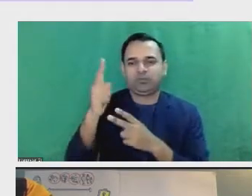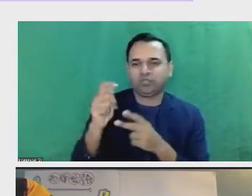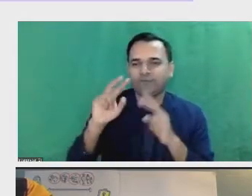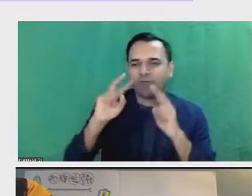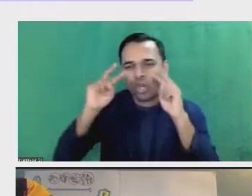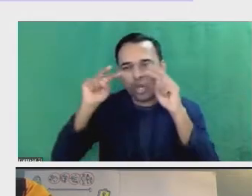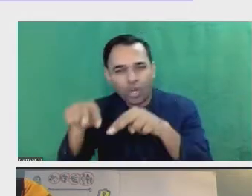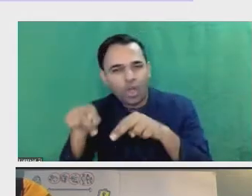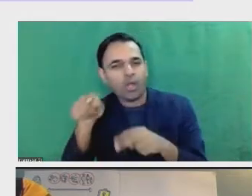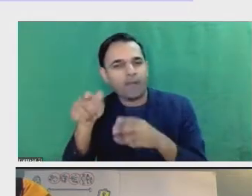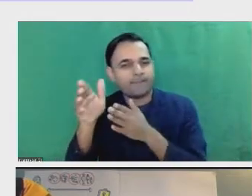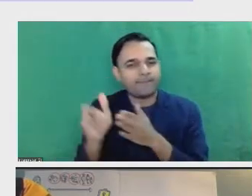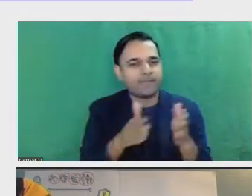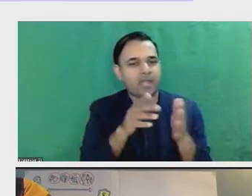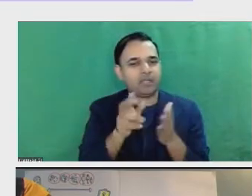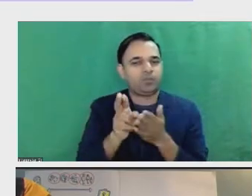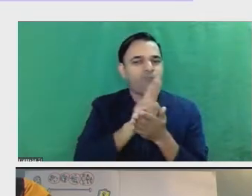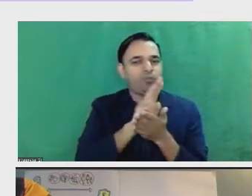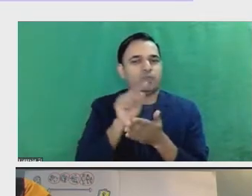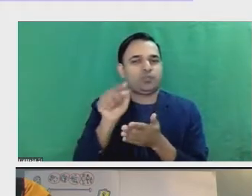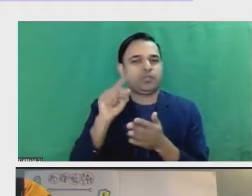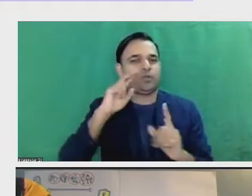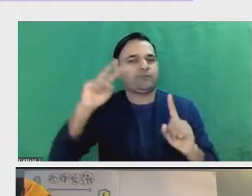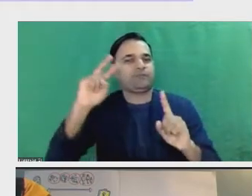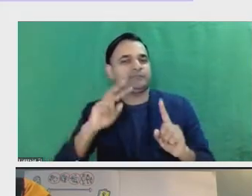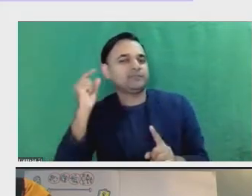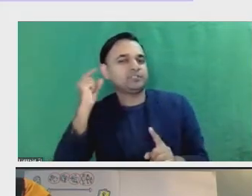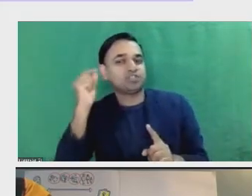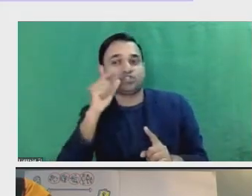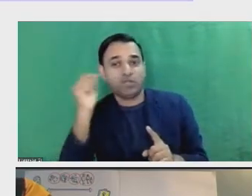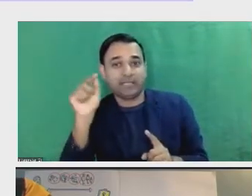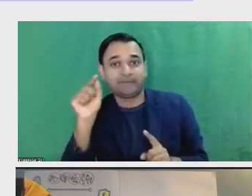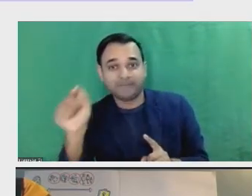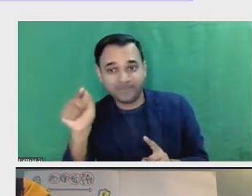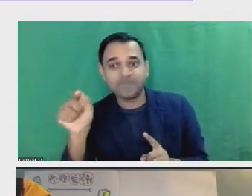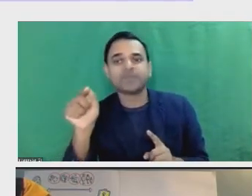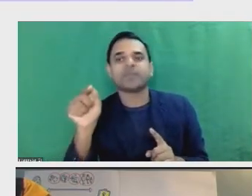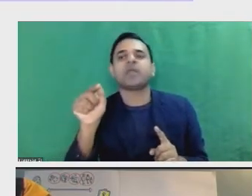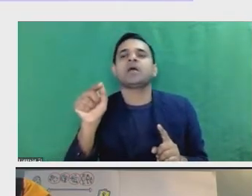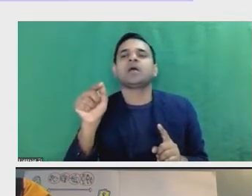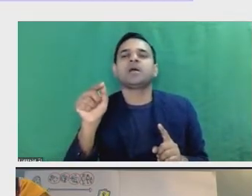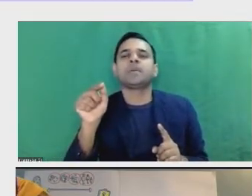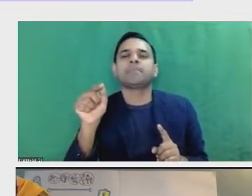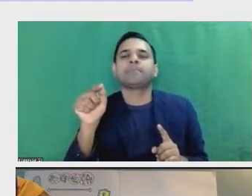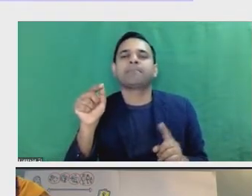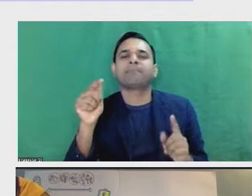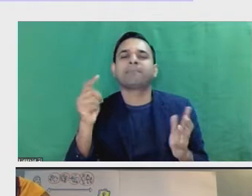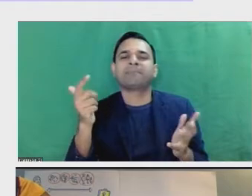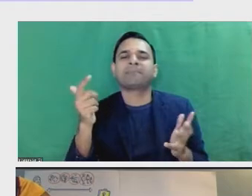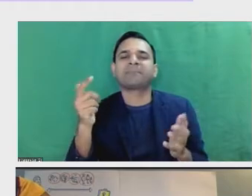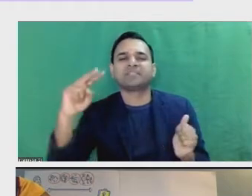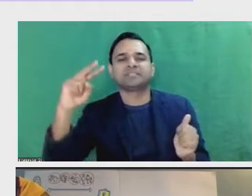perspective? Could that be a criteria for funding? Could that be a way to test the validity and the efficacy